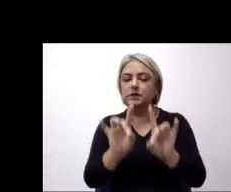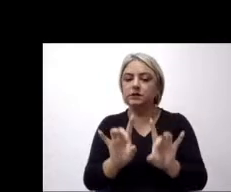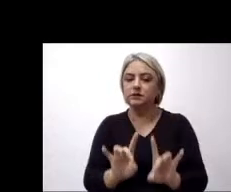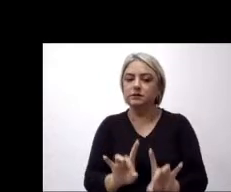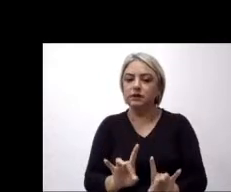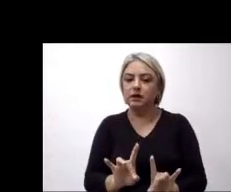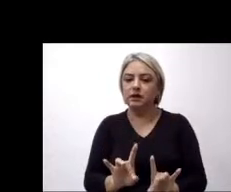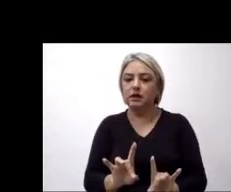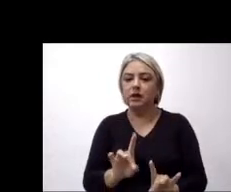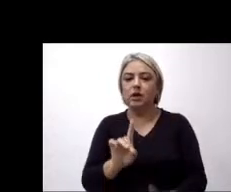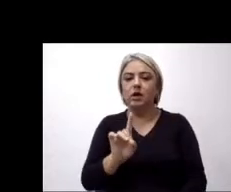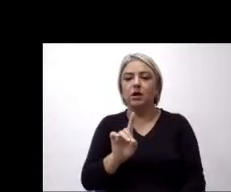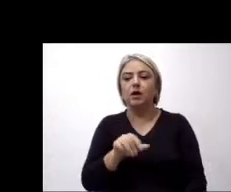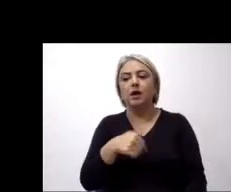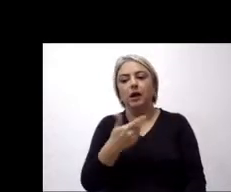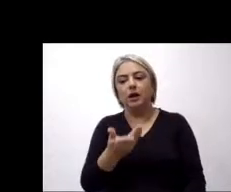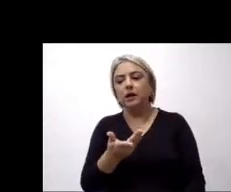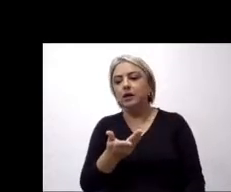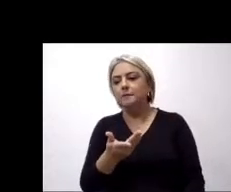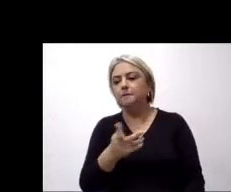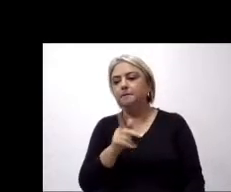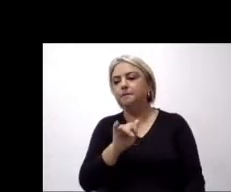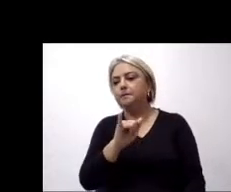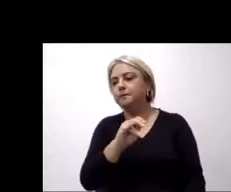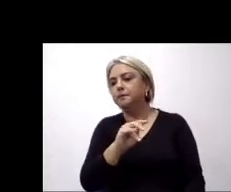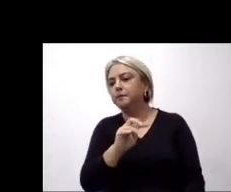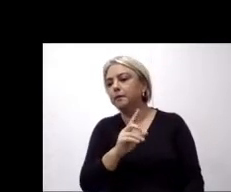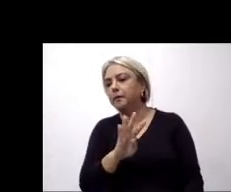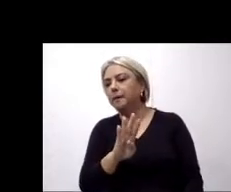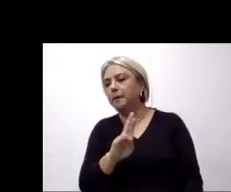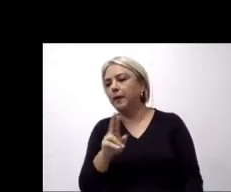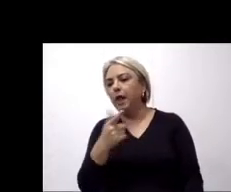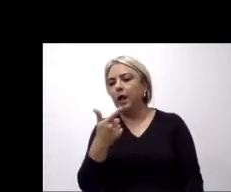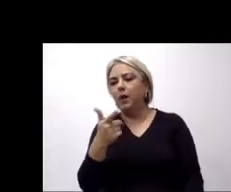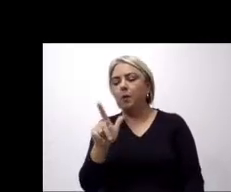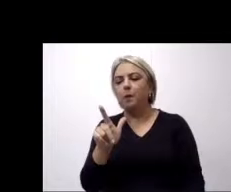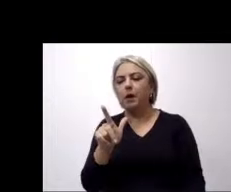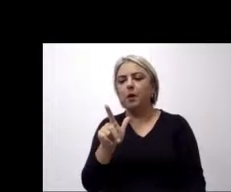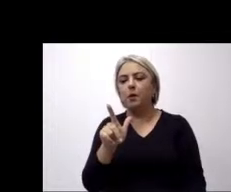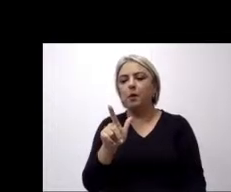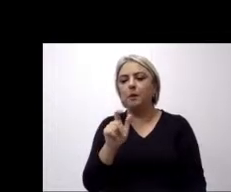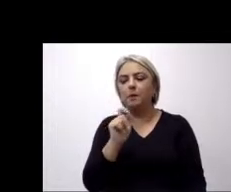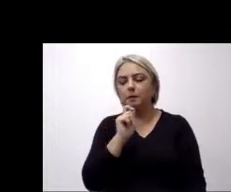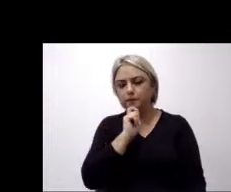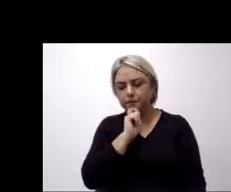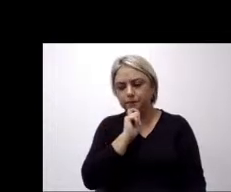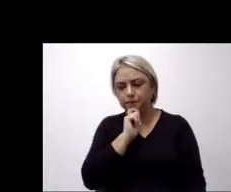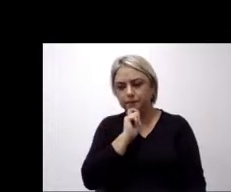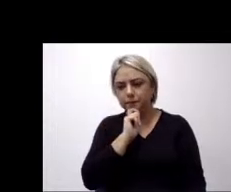and probably that some of presentation have evoked, but also other tradition coming from